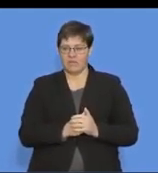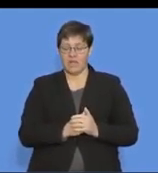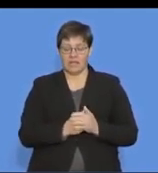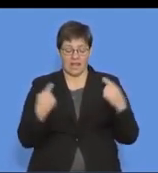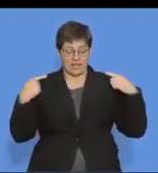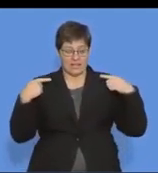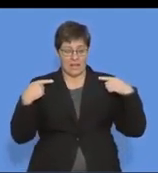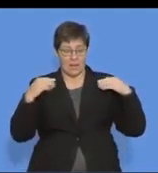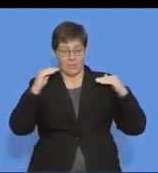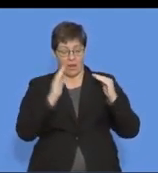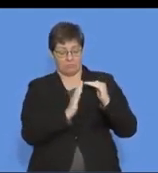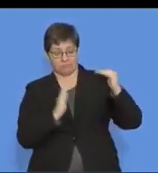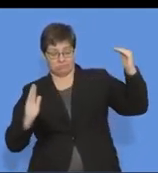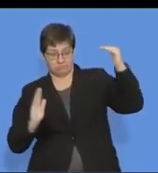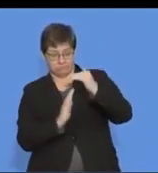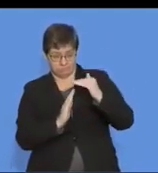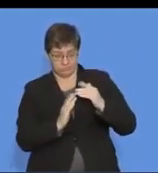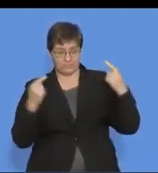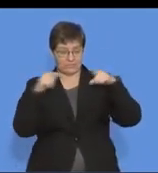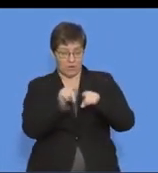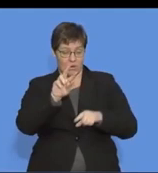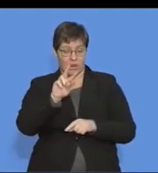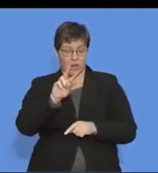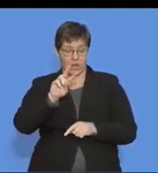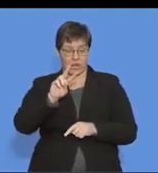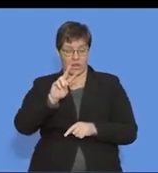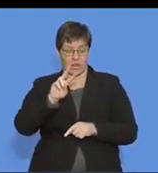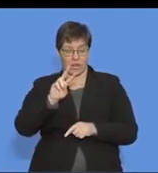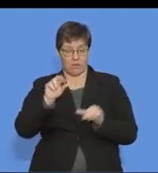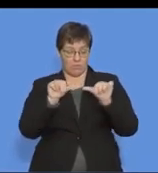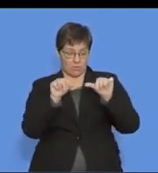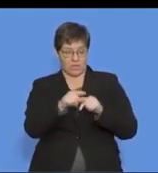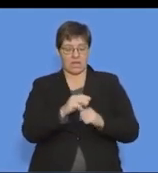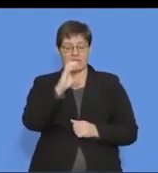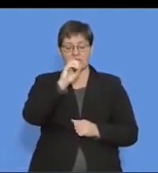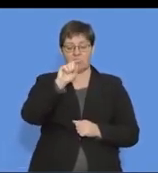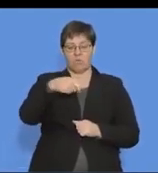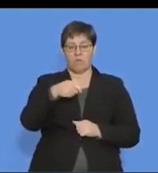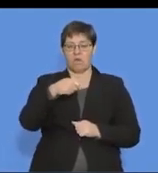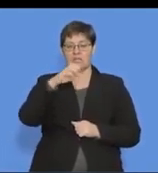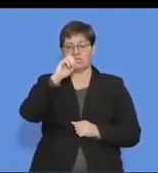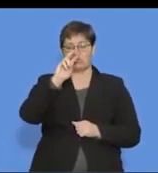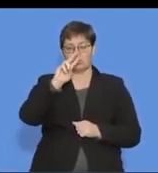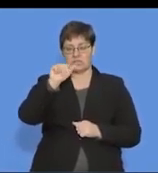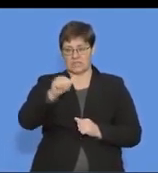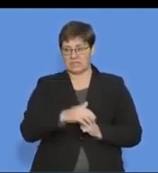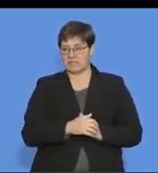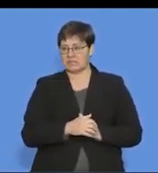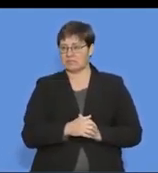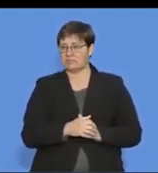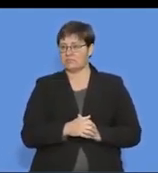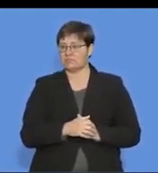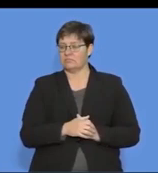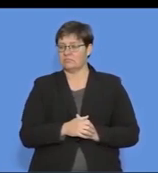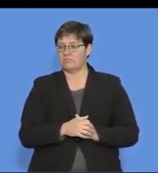because this is directly proportional, we'll take these 2 points. In this case, this is 0,026.